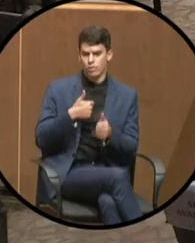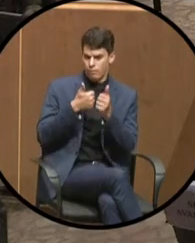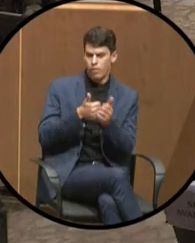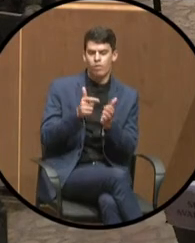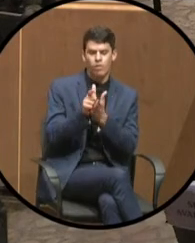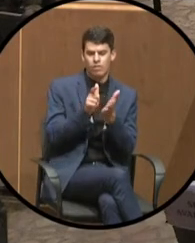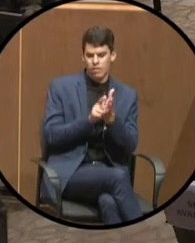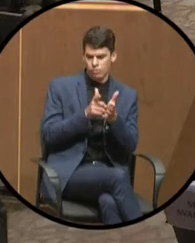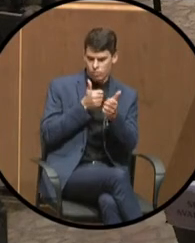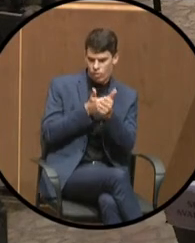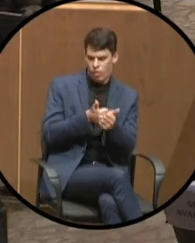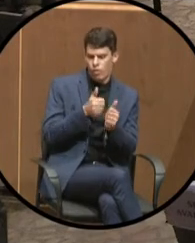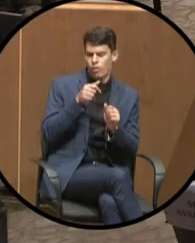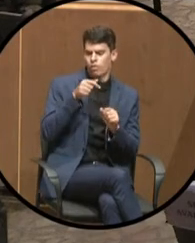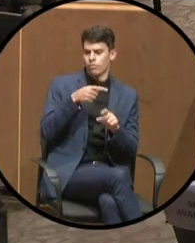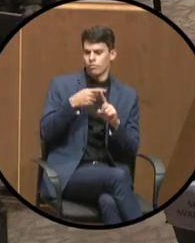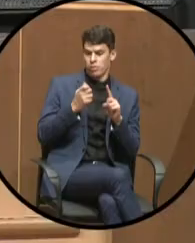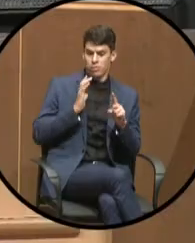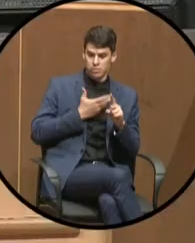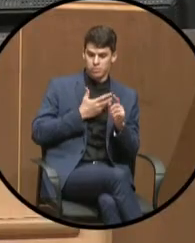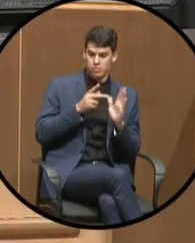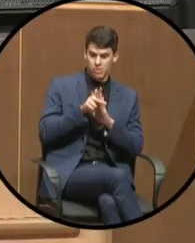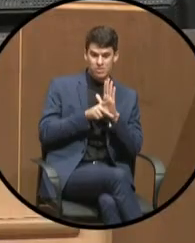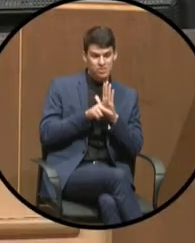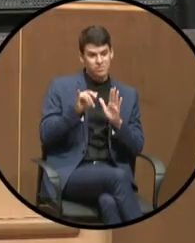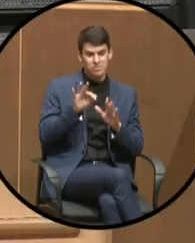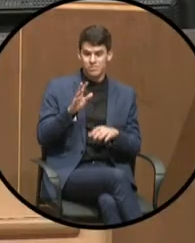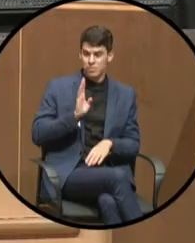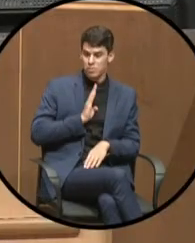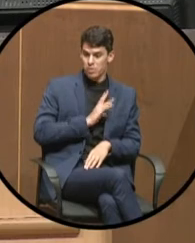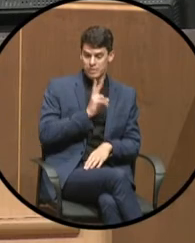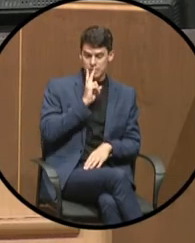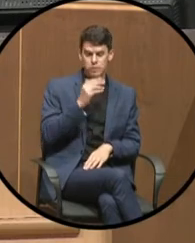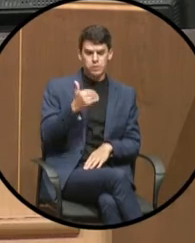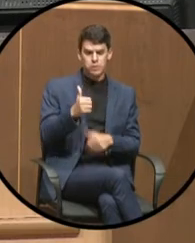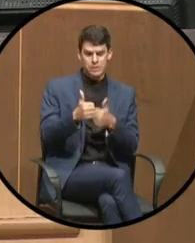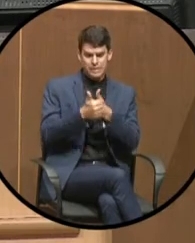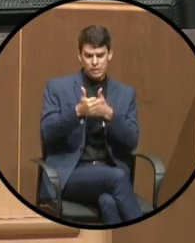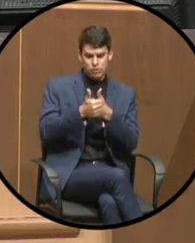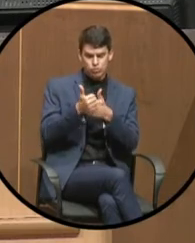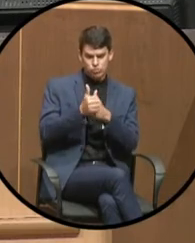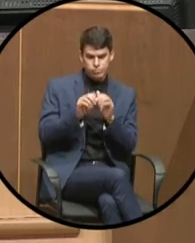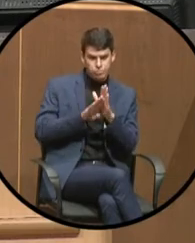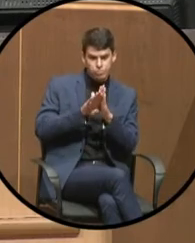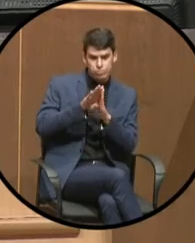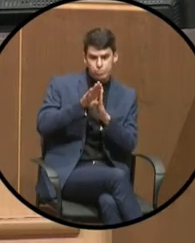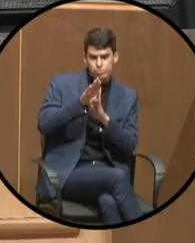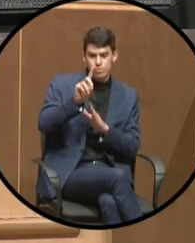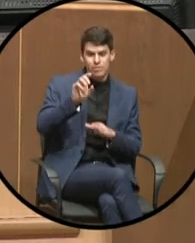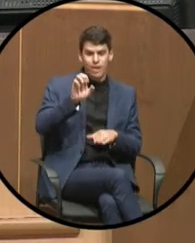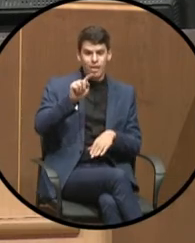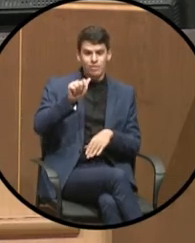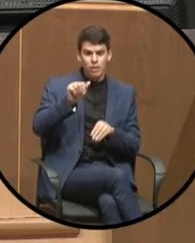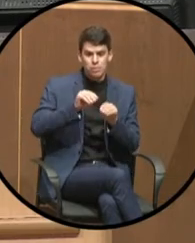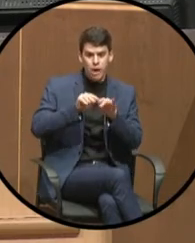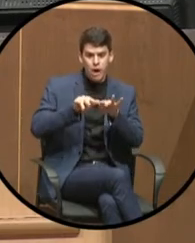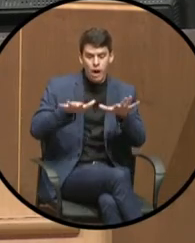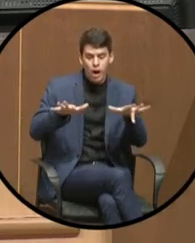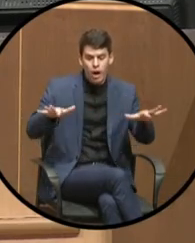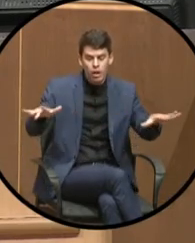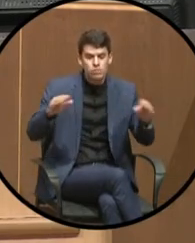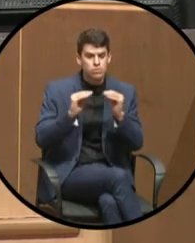this policy, and if the board sees a dangerous trend regarding the Delta variants,